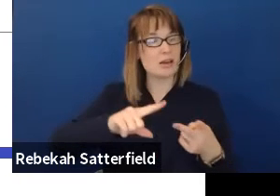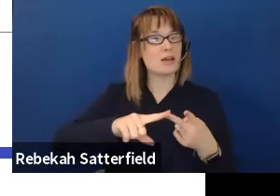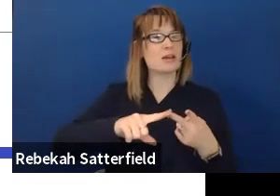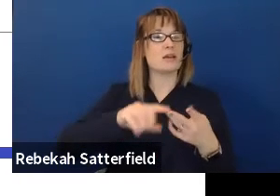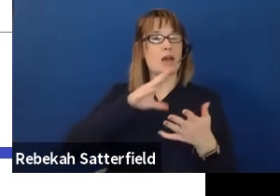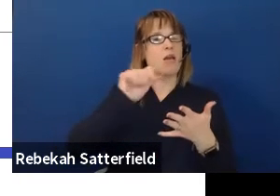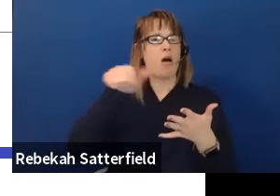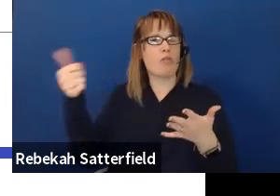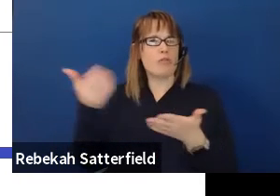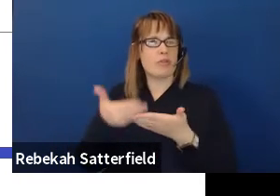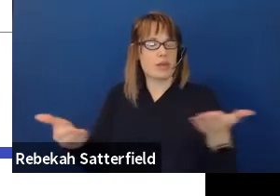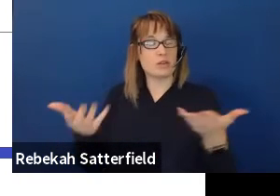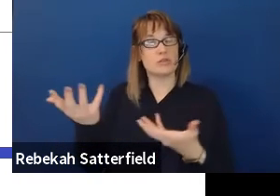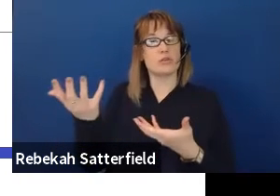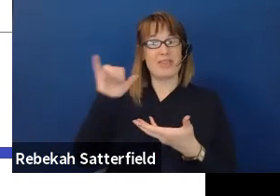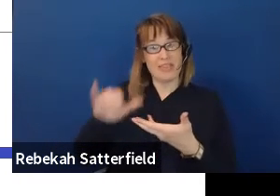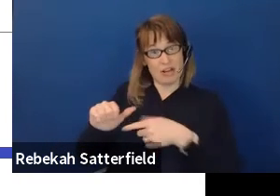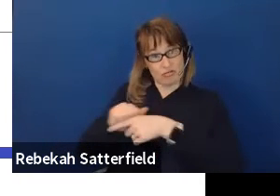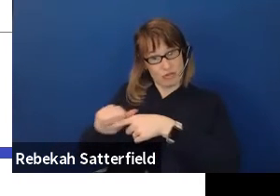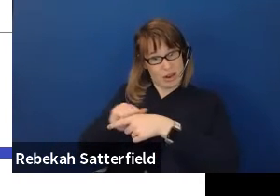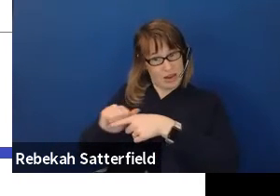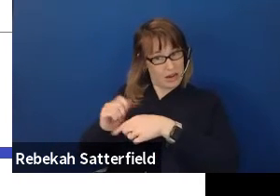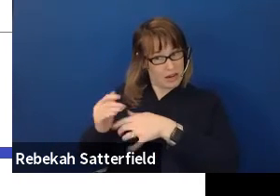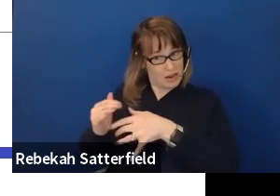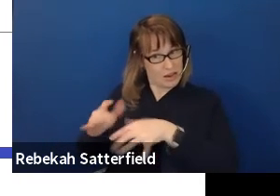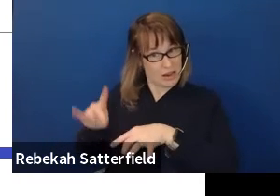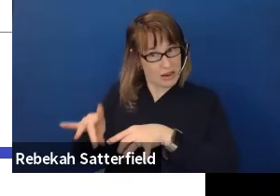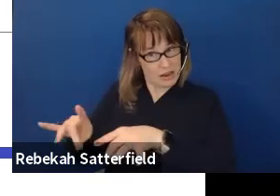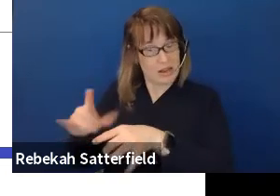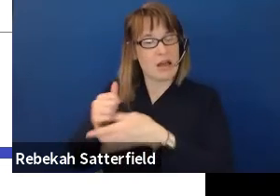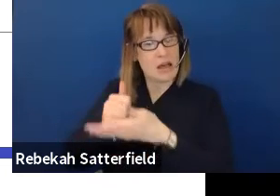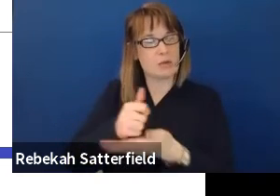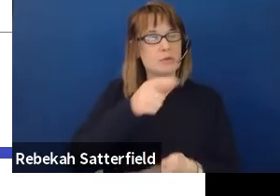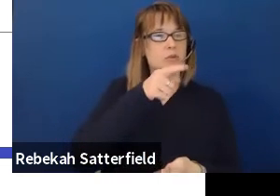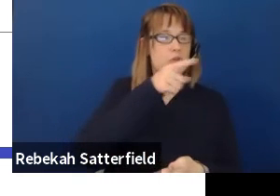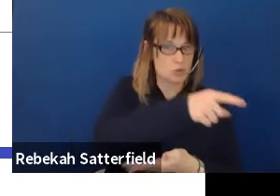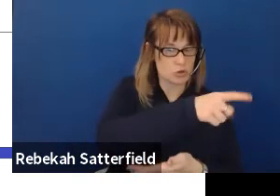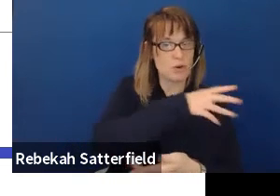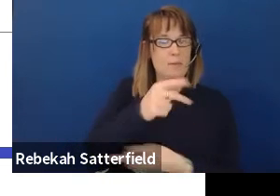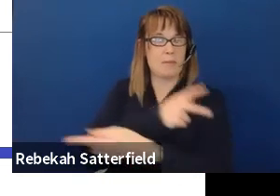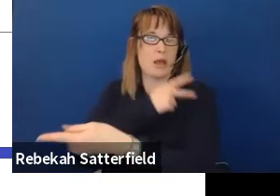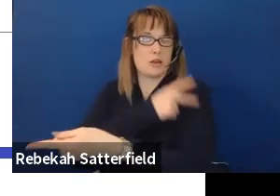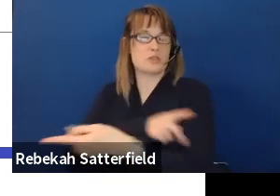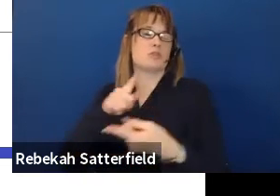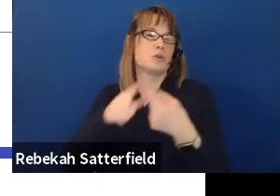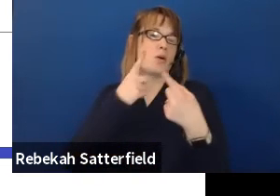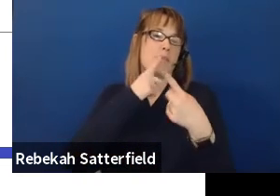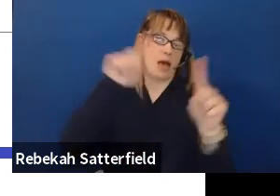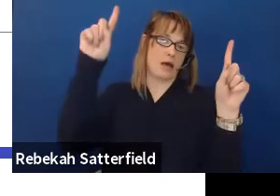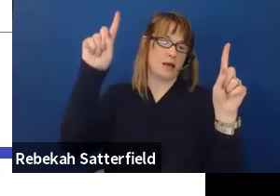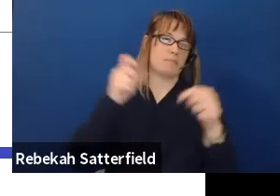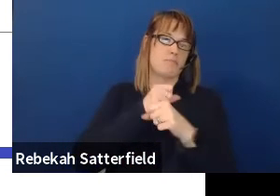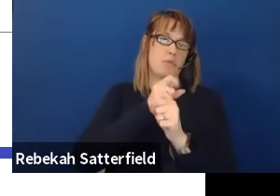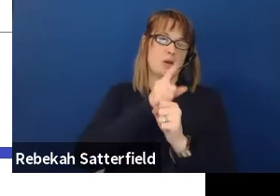these ensure both you, the care provider, and the patient have the best communication possible and that nothing